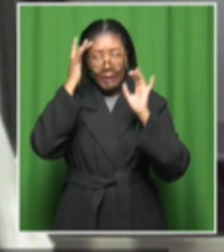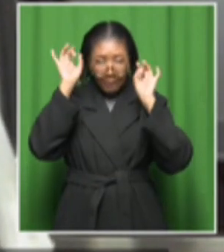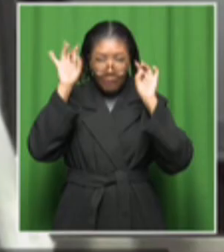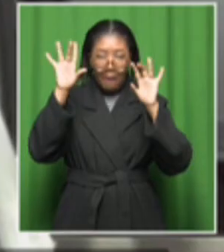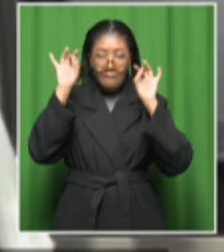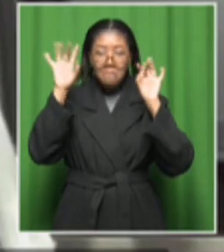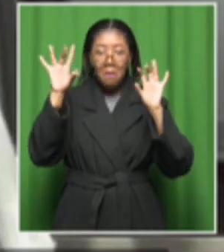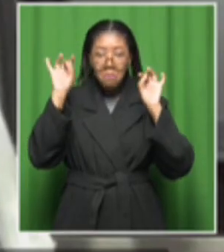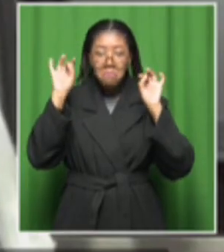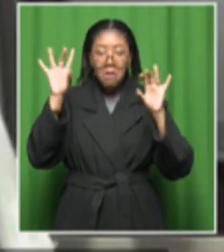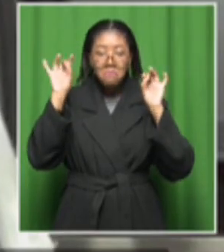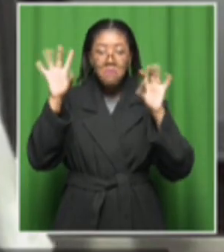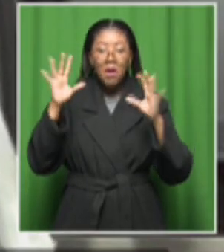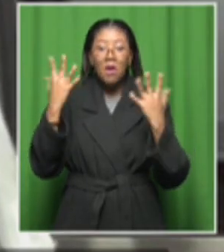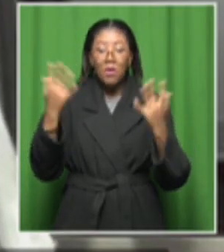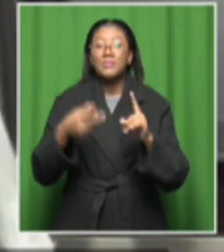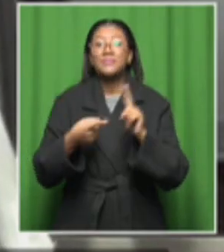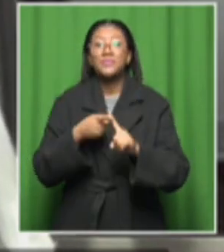It's usually associated with nausea.